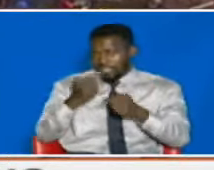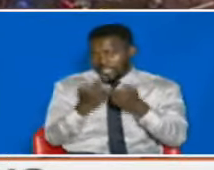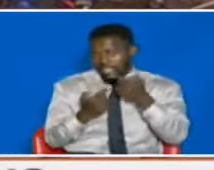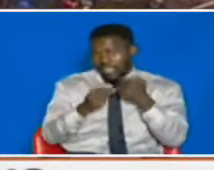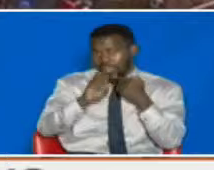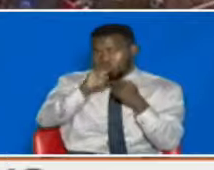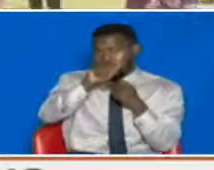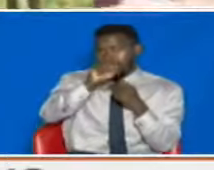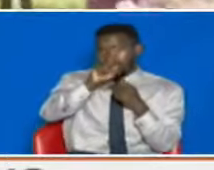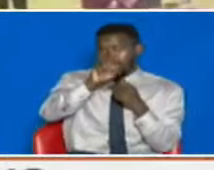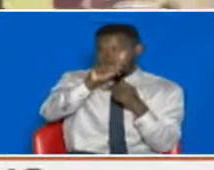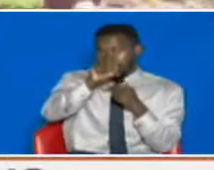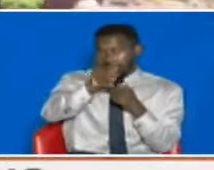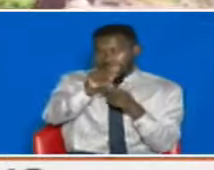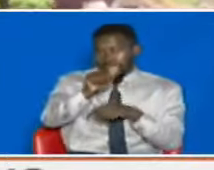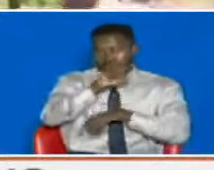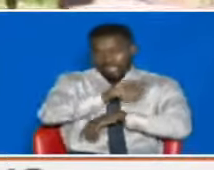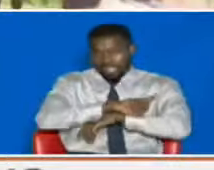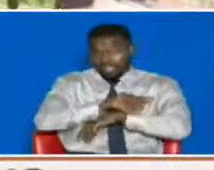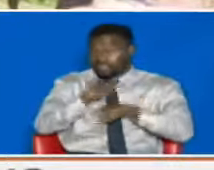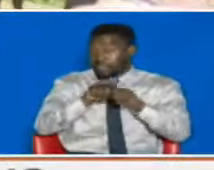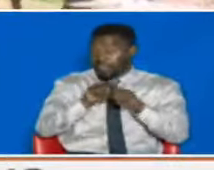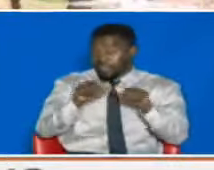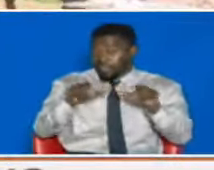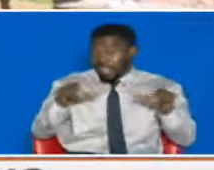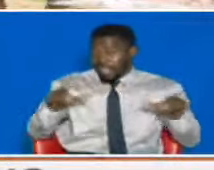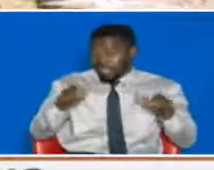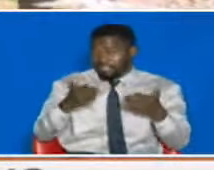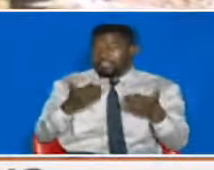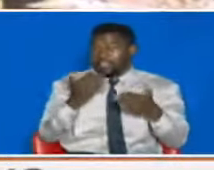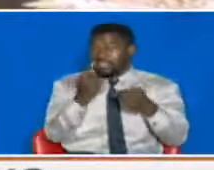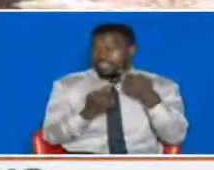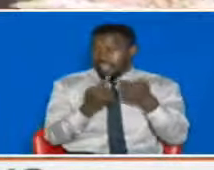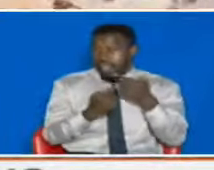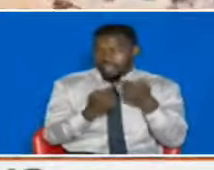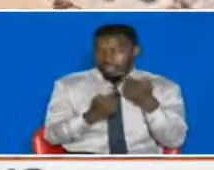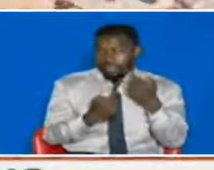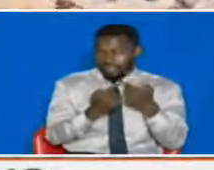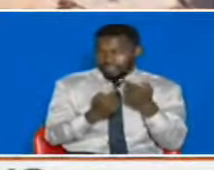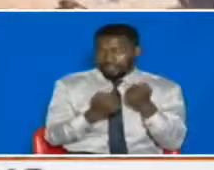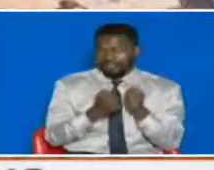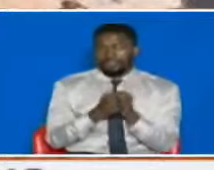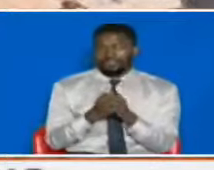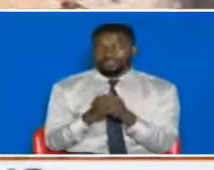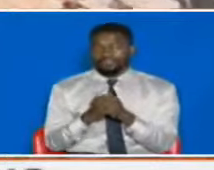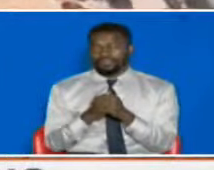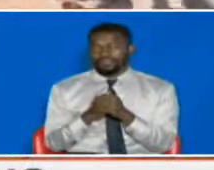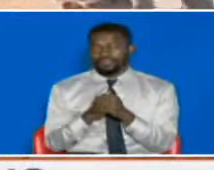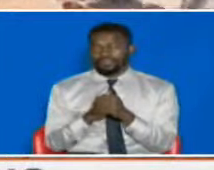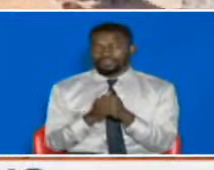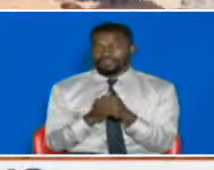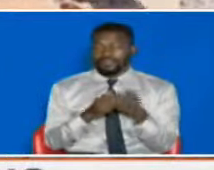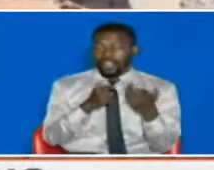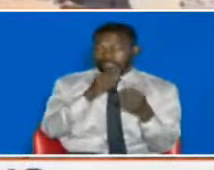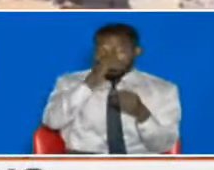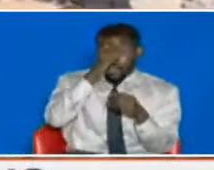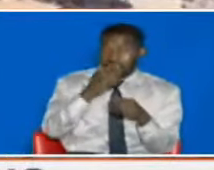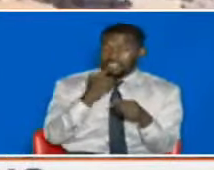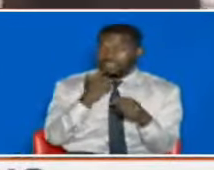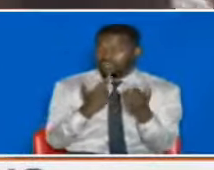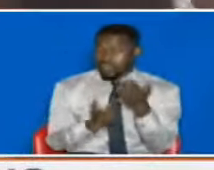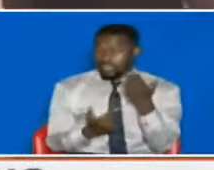Day celebrations. The contested piece of land is allegedly earmarked for parking space. The Wangamati's father insists